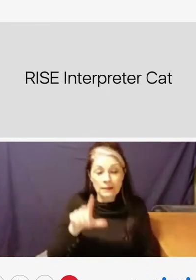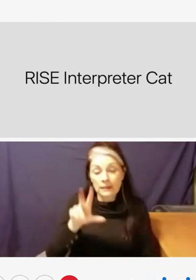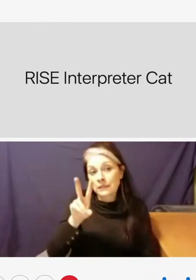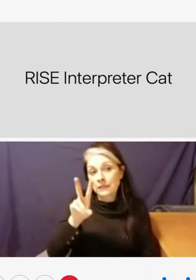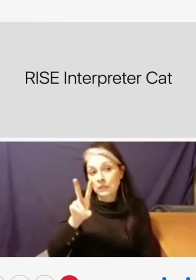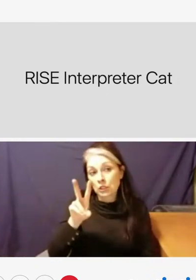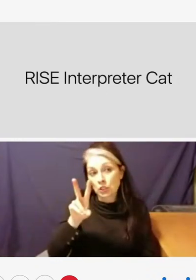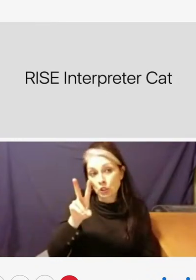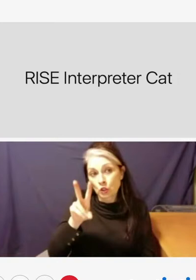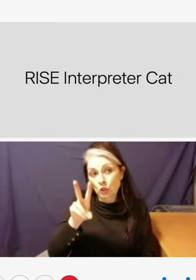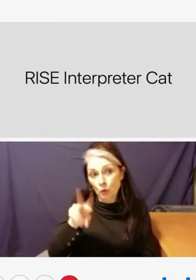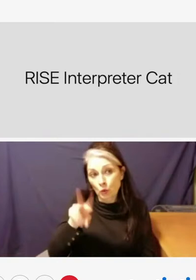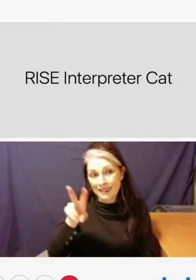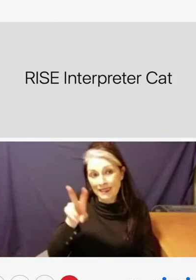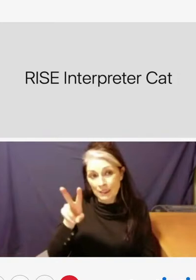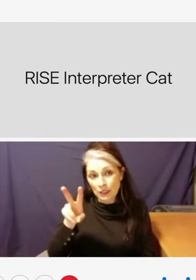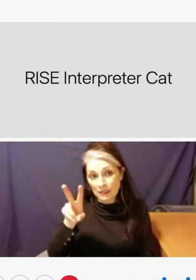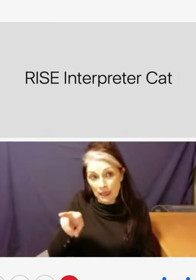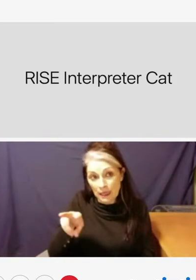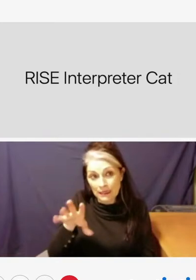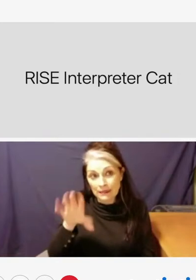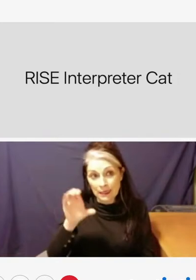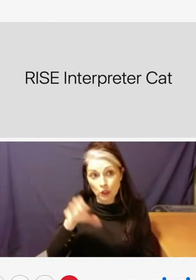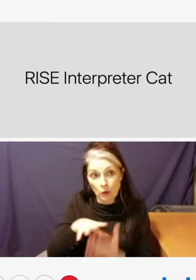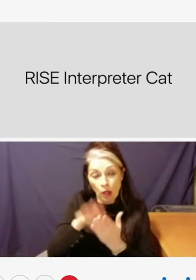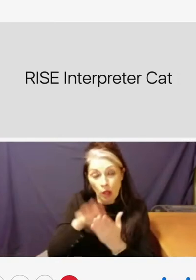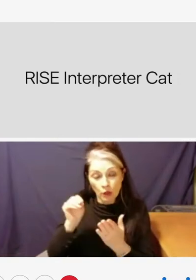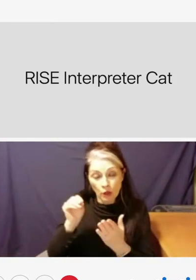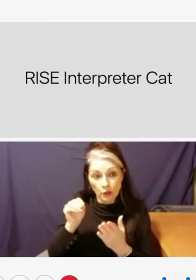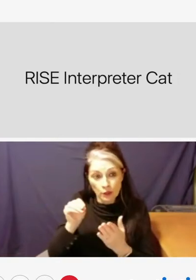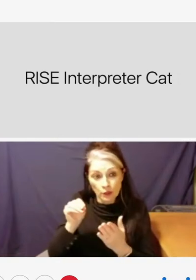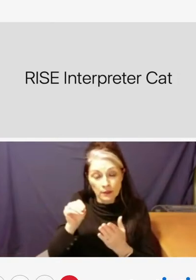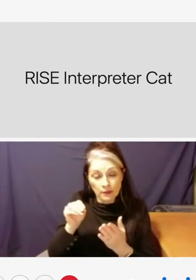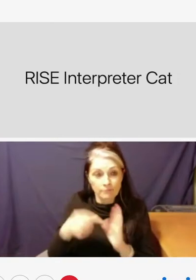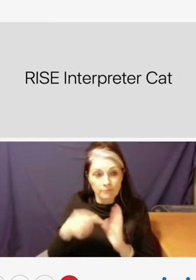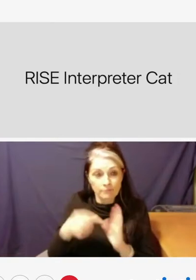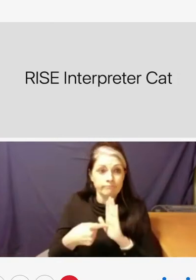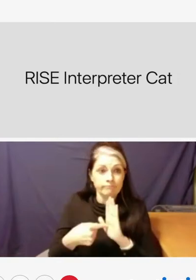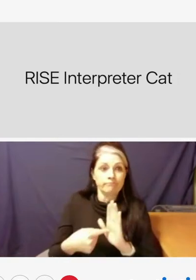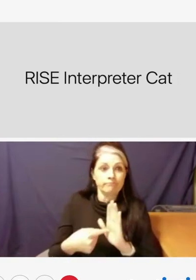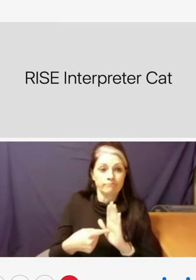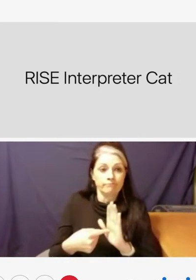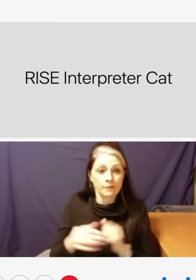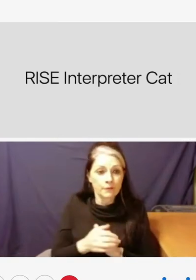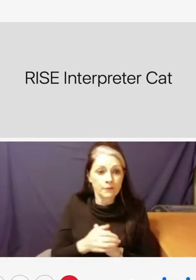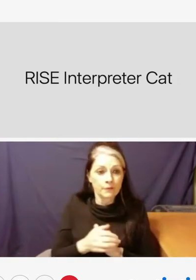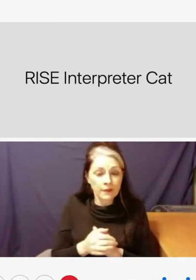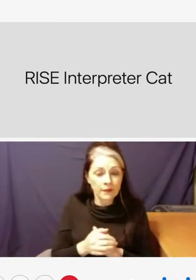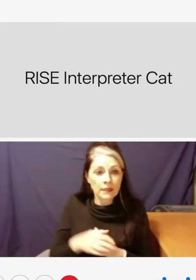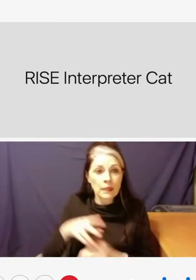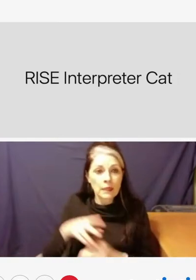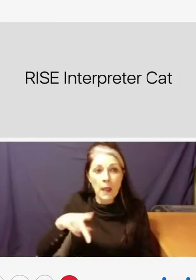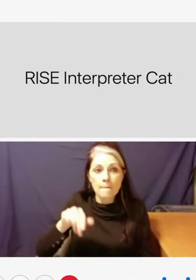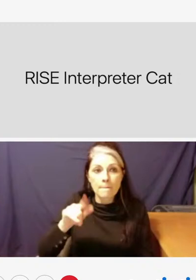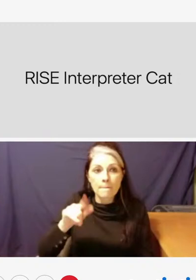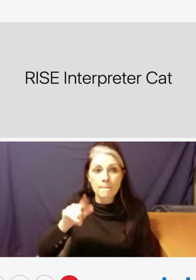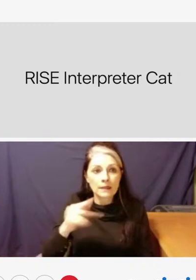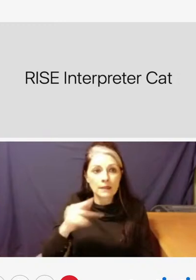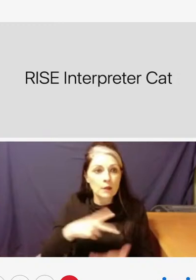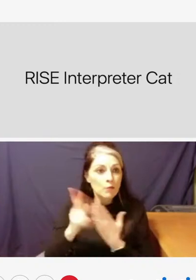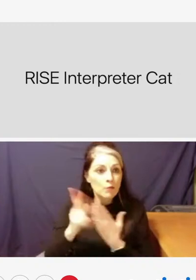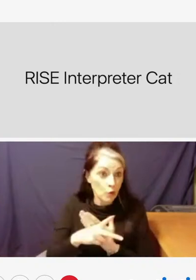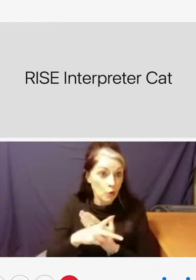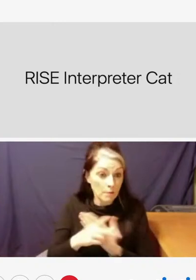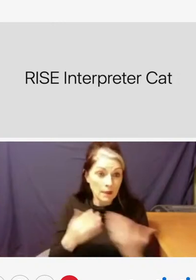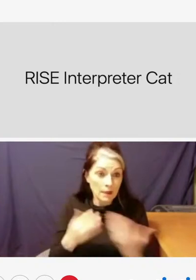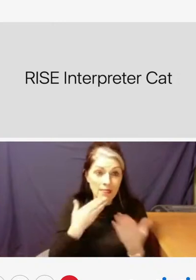learning uh redesign model if you will uh this is only a pilot program uh so I want to thank Mr Johnson and Mr Wallace from